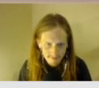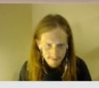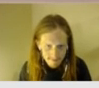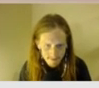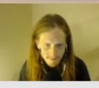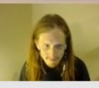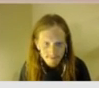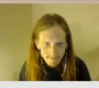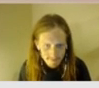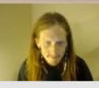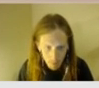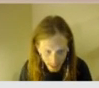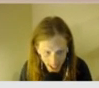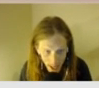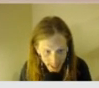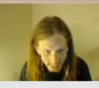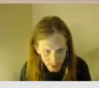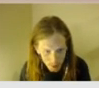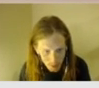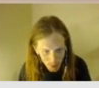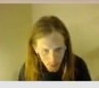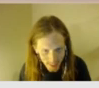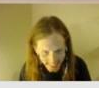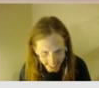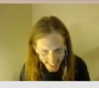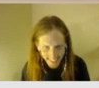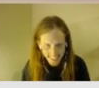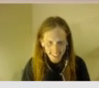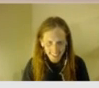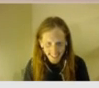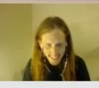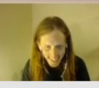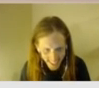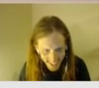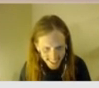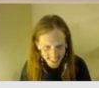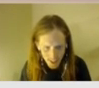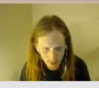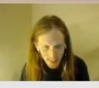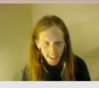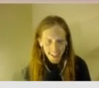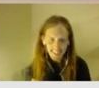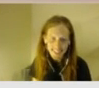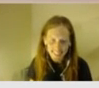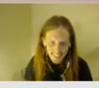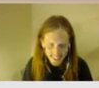blue one day. So I would definitely. Yeah, because Tumblr's blue. Well done. Nice. Dark blue. Okay.